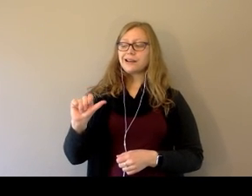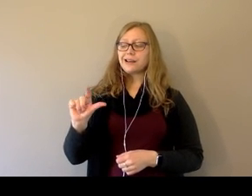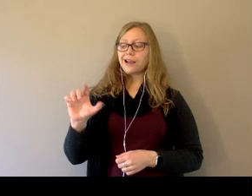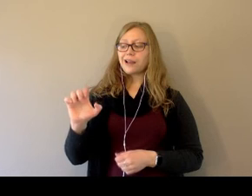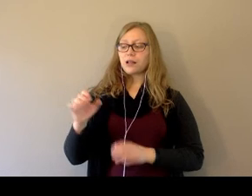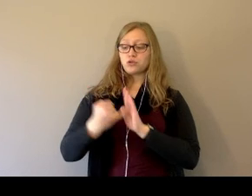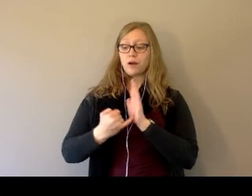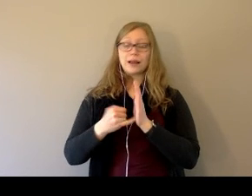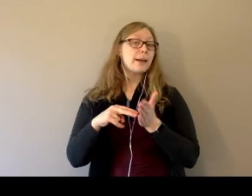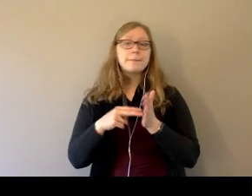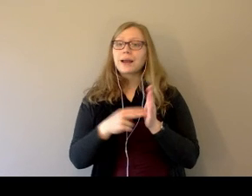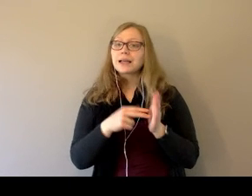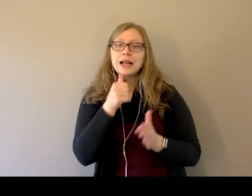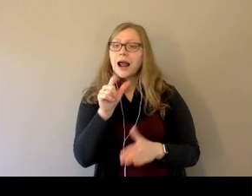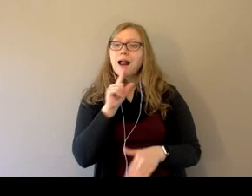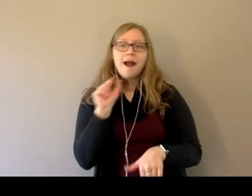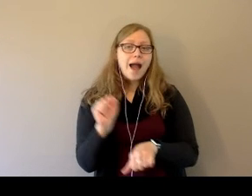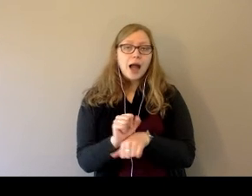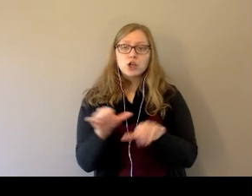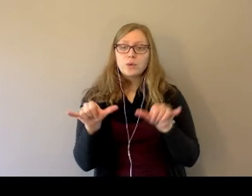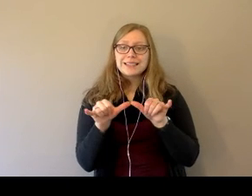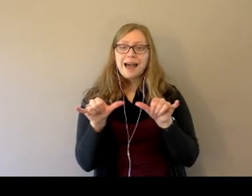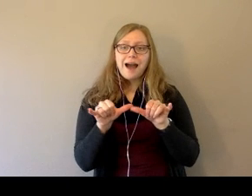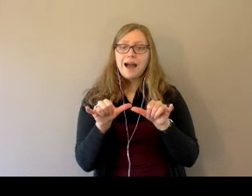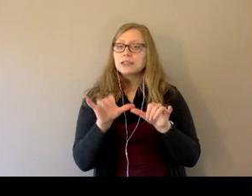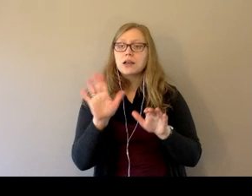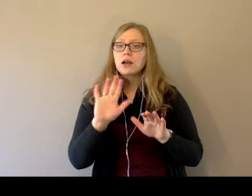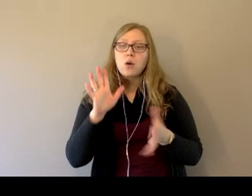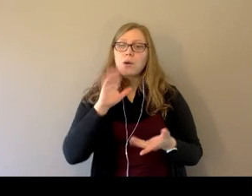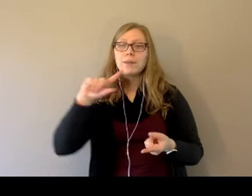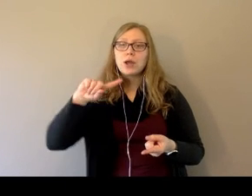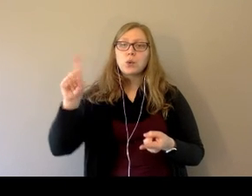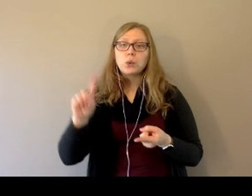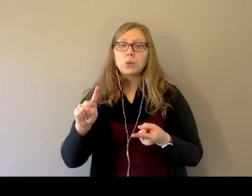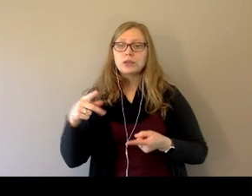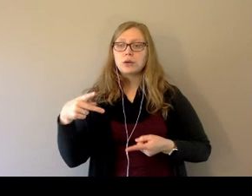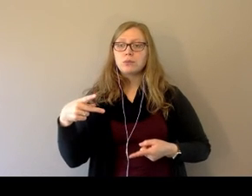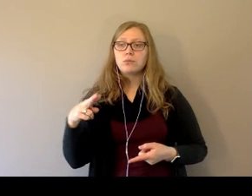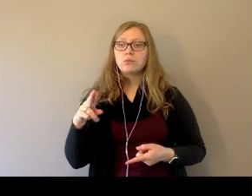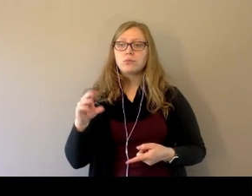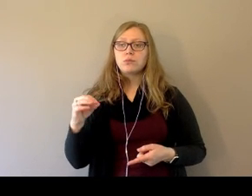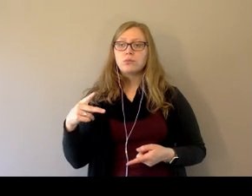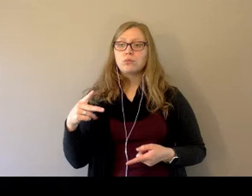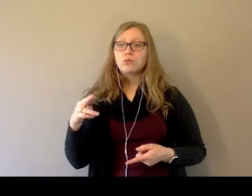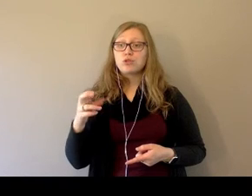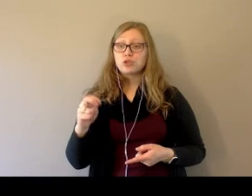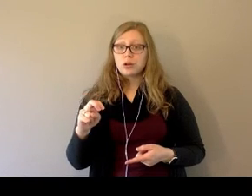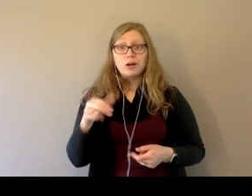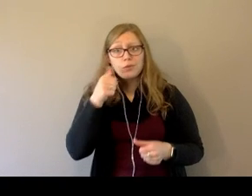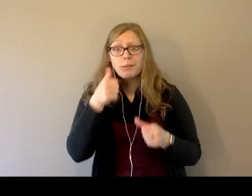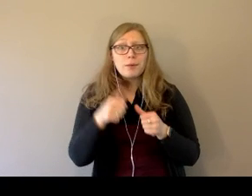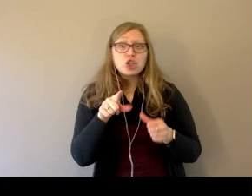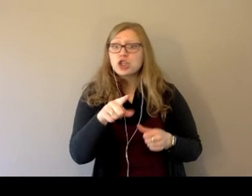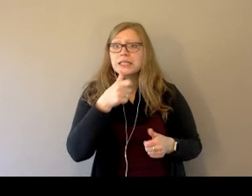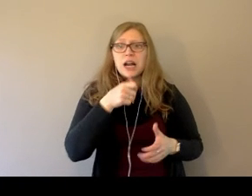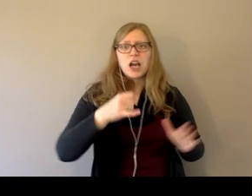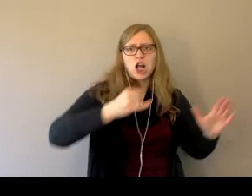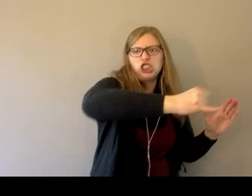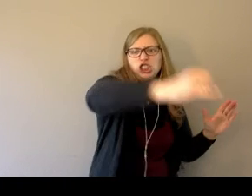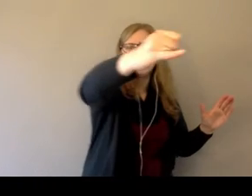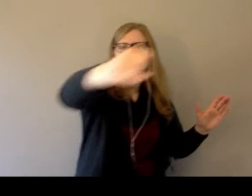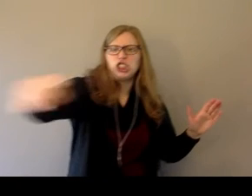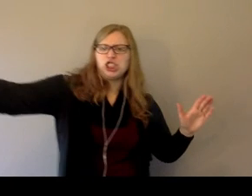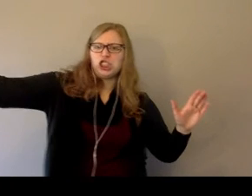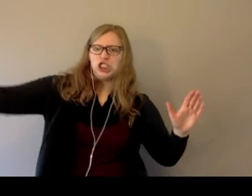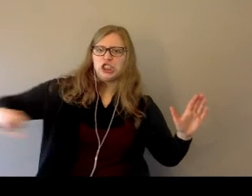same size, but it's going to be in proportion. So, of course, she's not going to make a drawing that's life size of her bedroom. She's going to